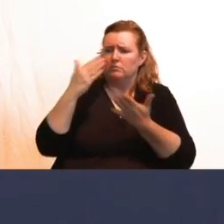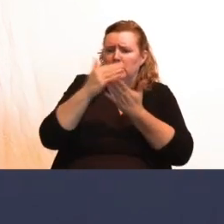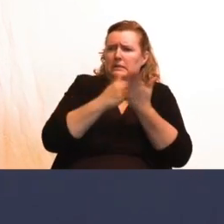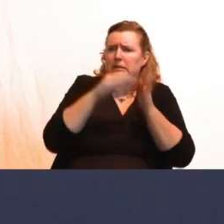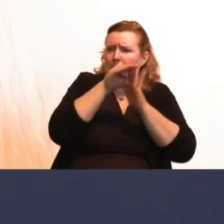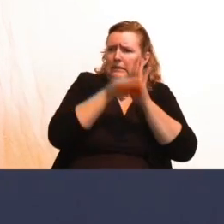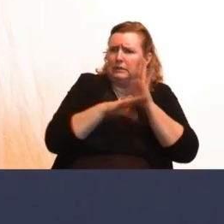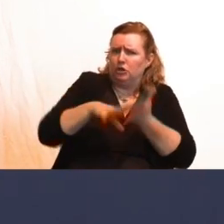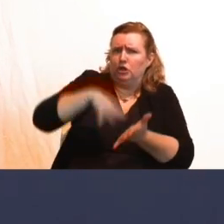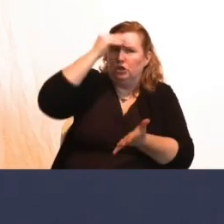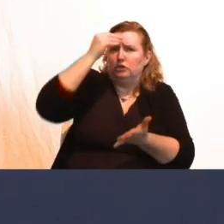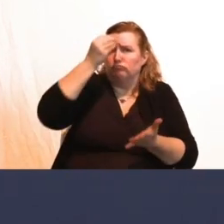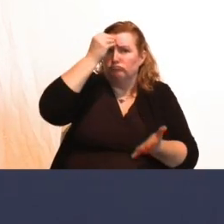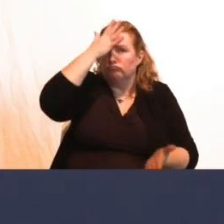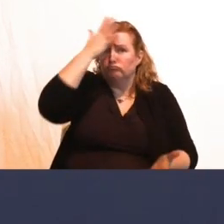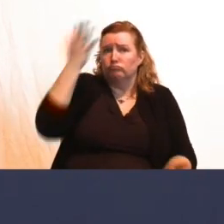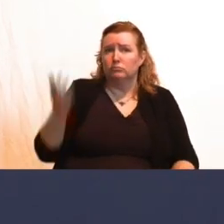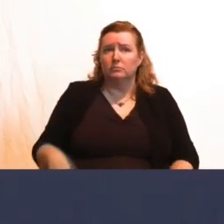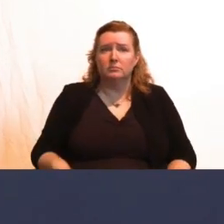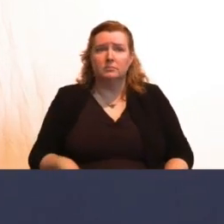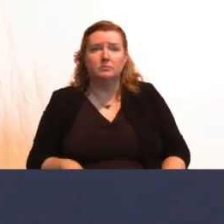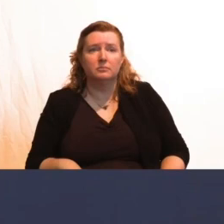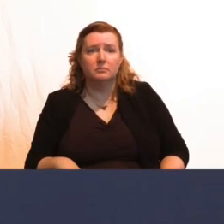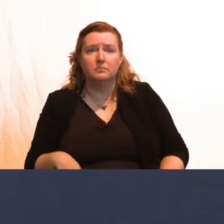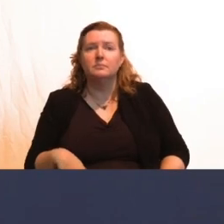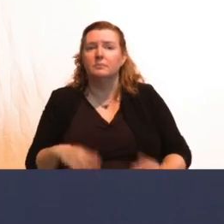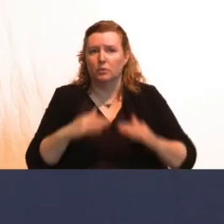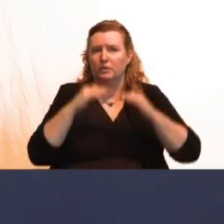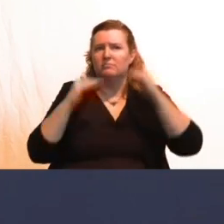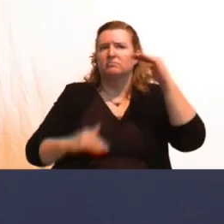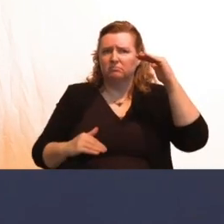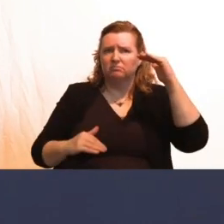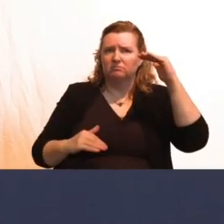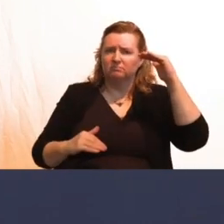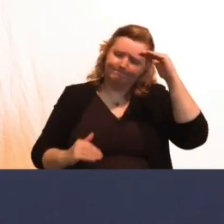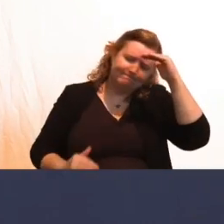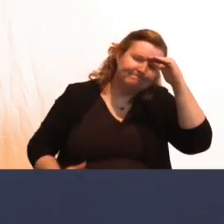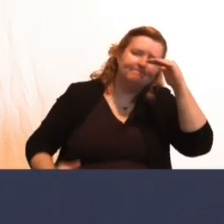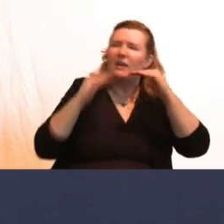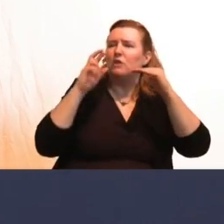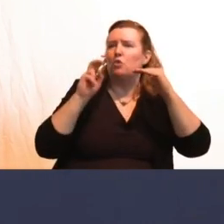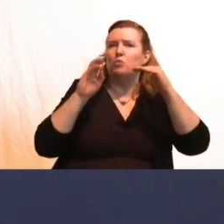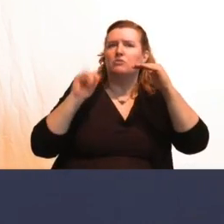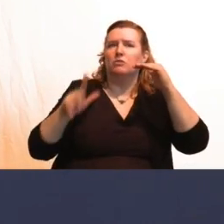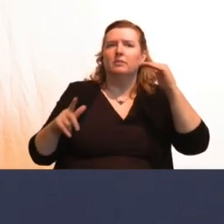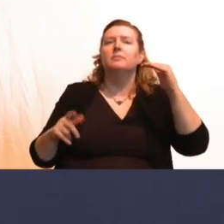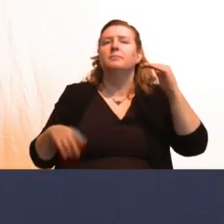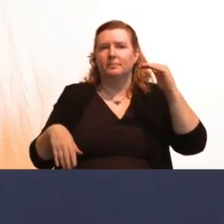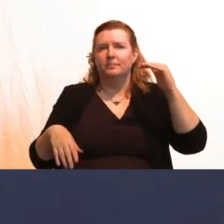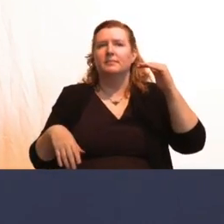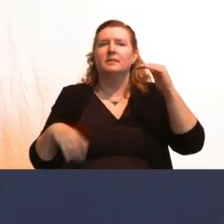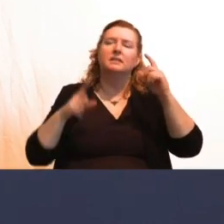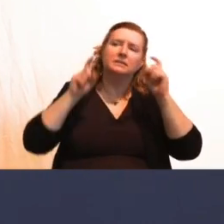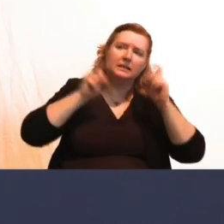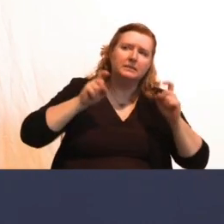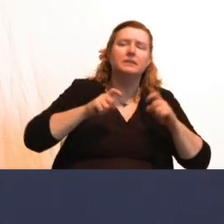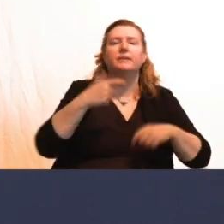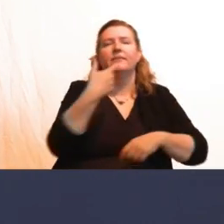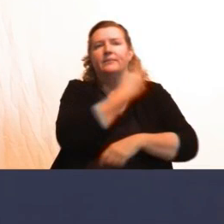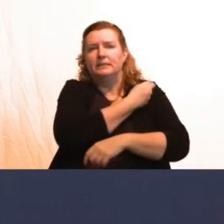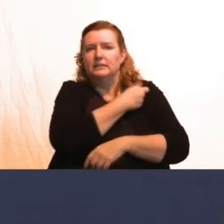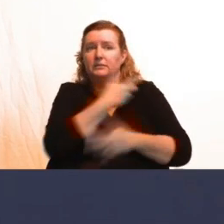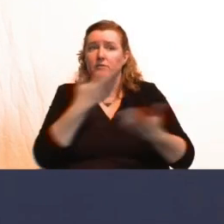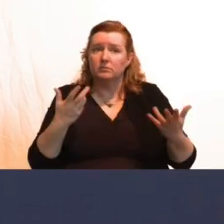those strategies transfer over to other disparities? And then my final question, you keep saying that we